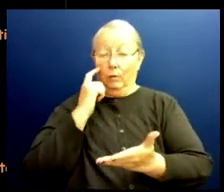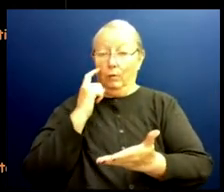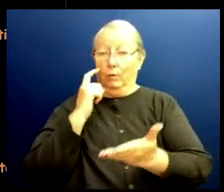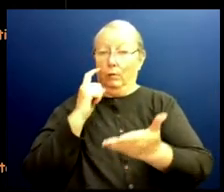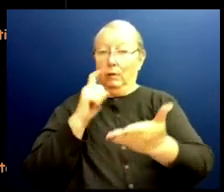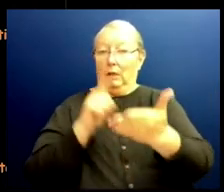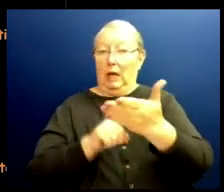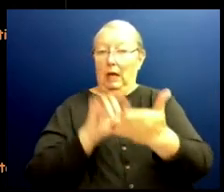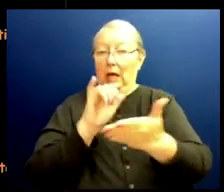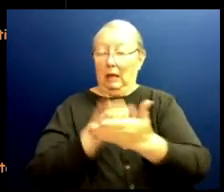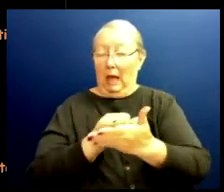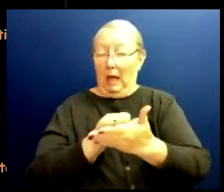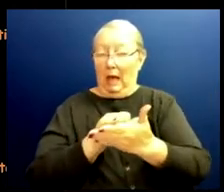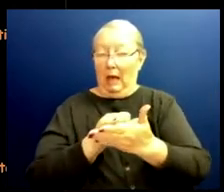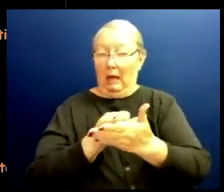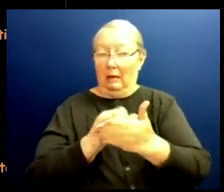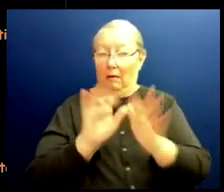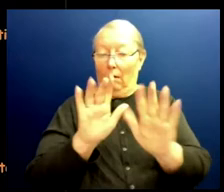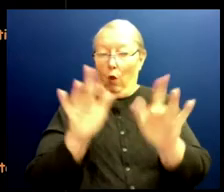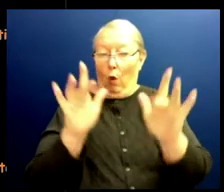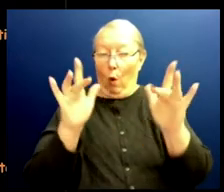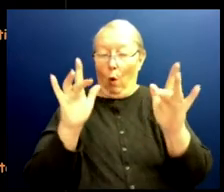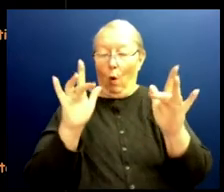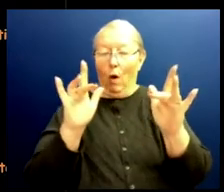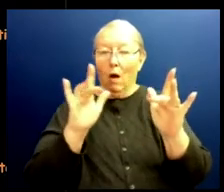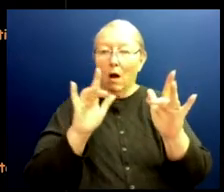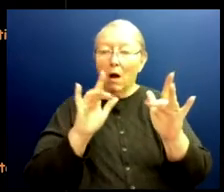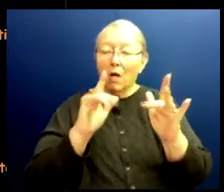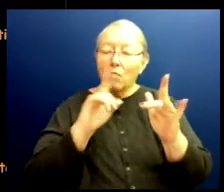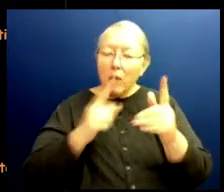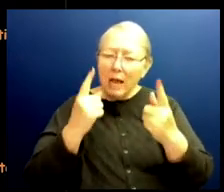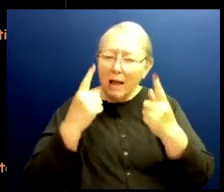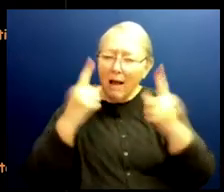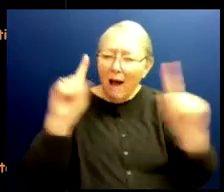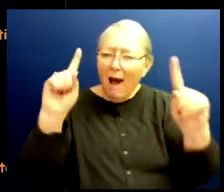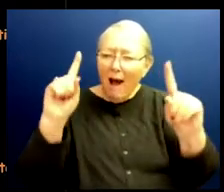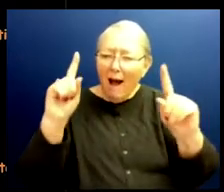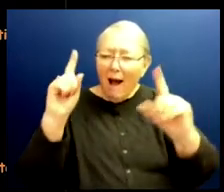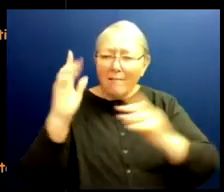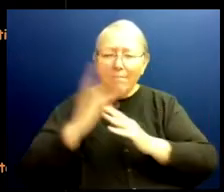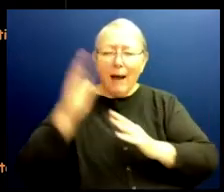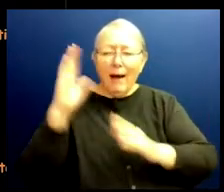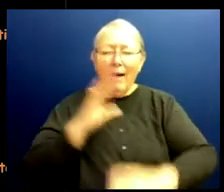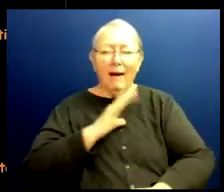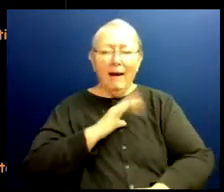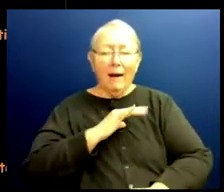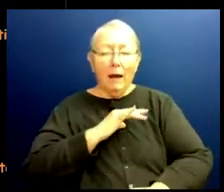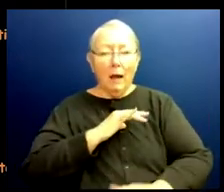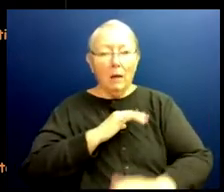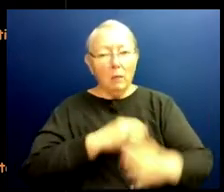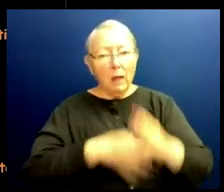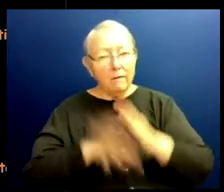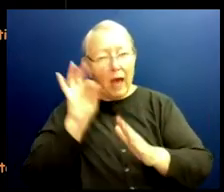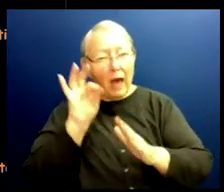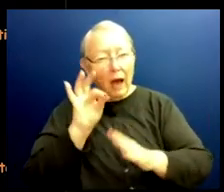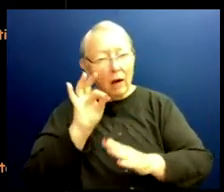interesting is that they found that it was very homogeneous. That is, what they're plotting here is the temperature and